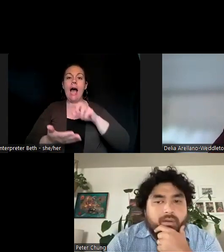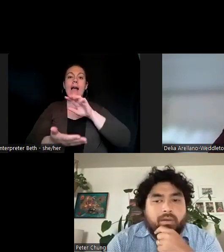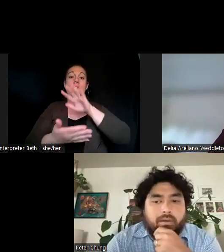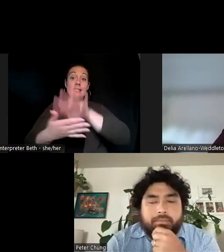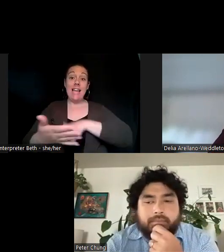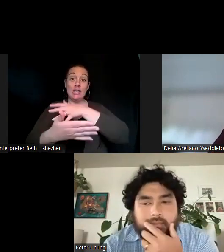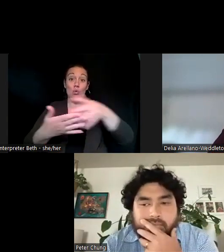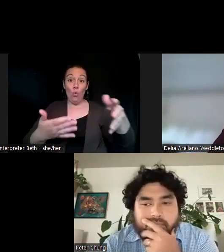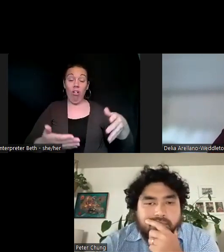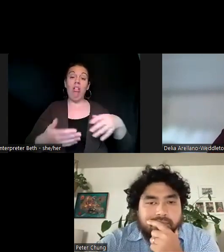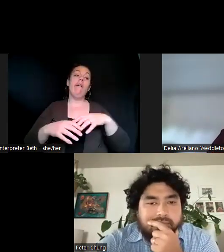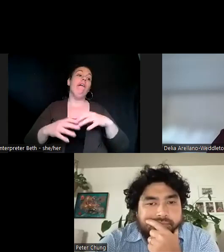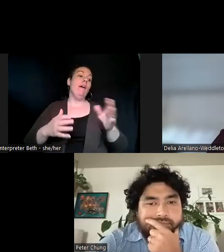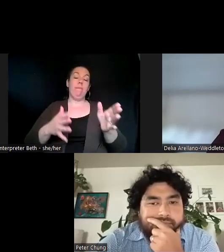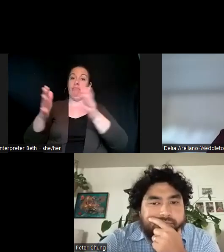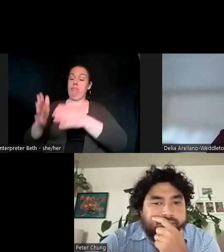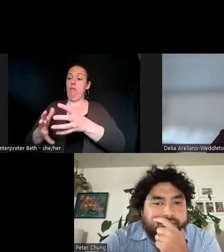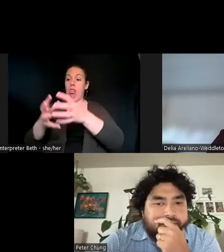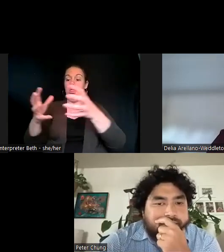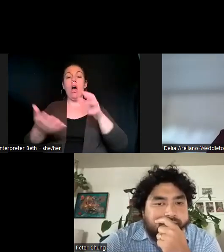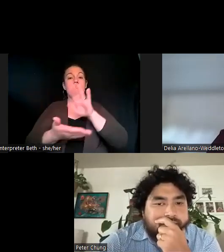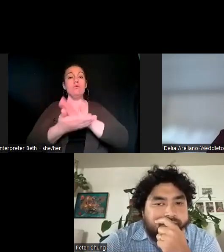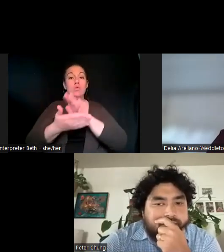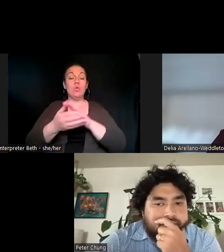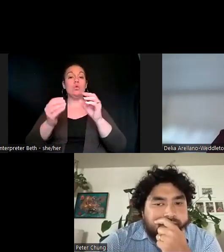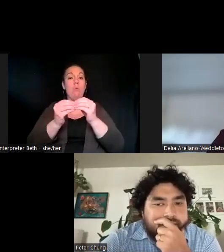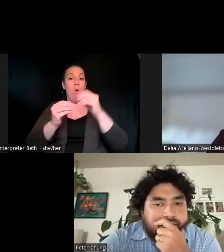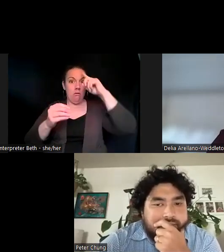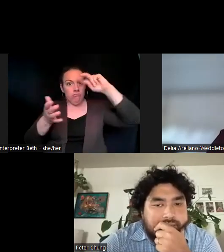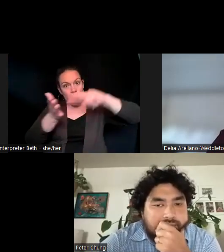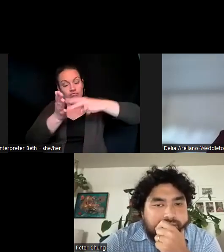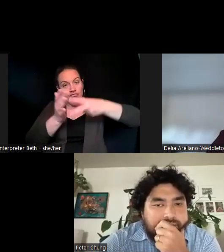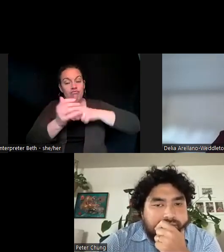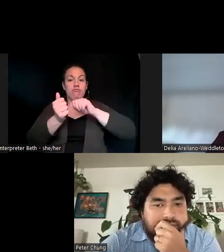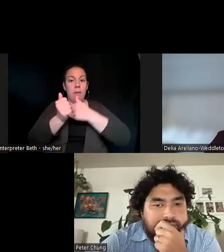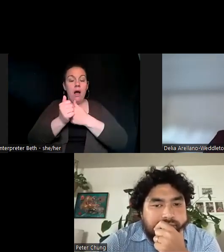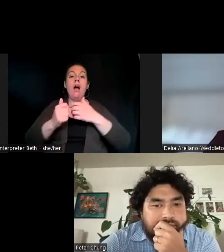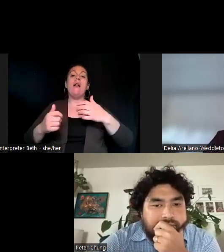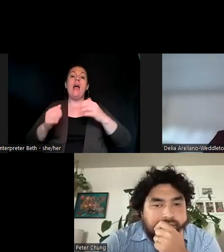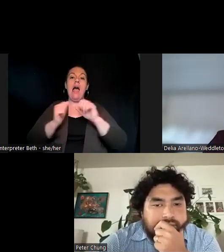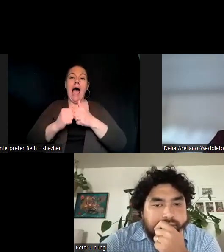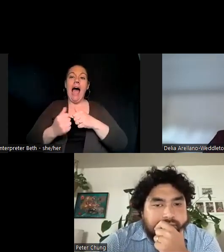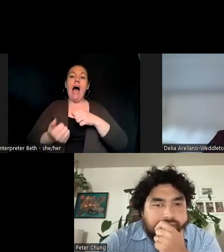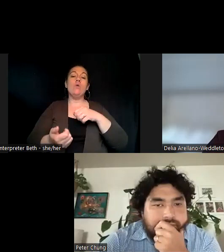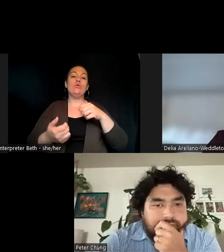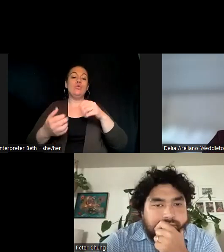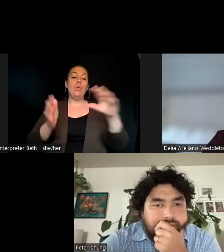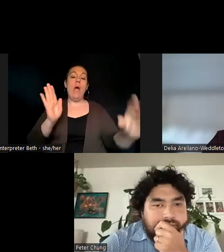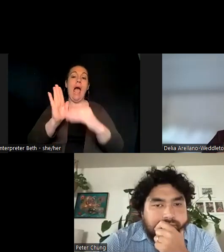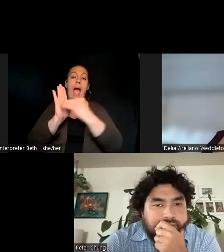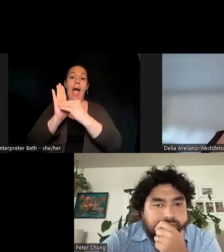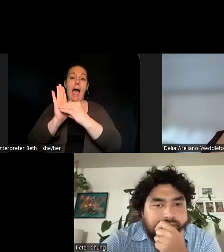doing. Particularly, we've seen a lot of schools being really intentional about redesigning the schedule to fit tutoring into the regular school